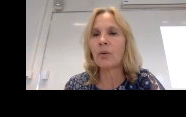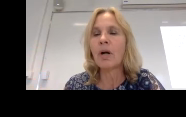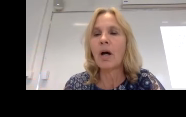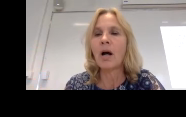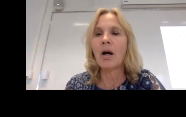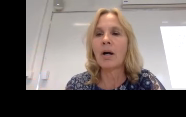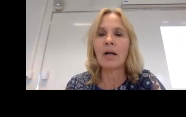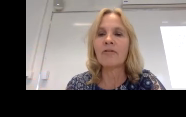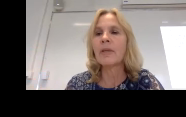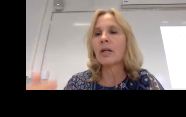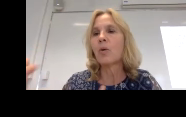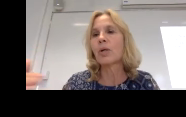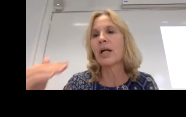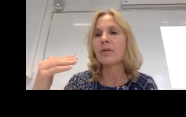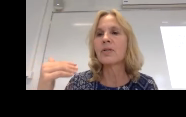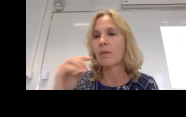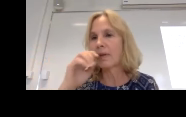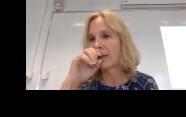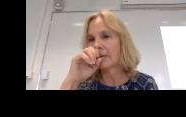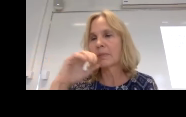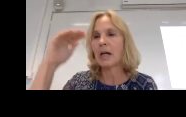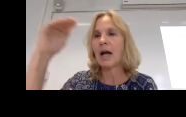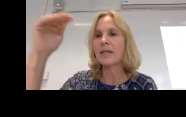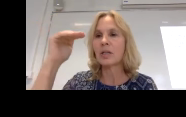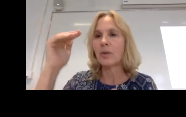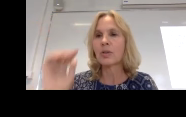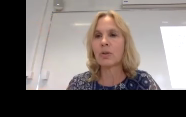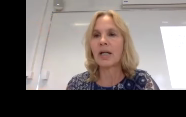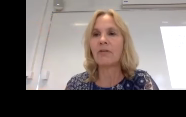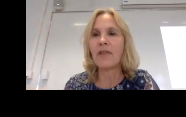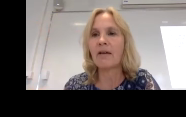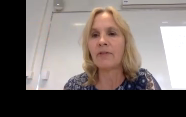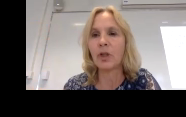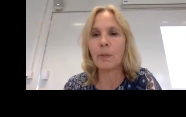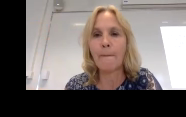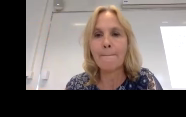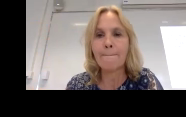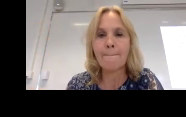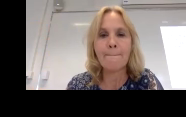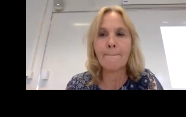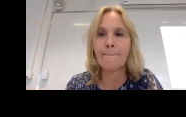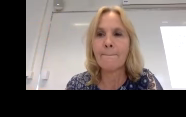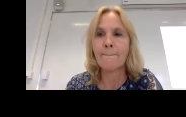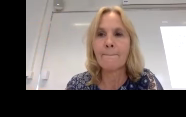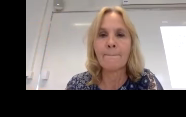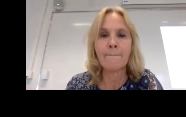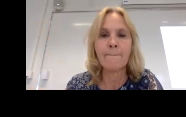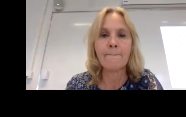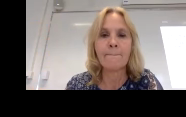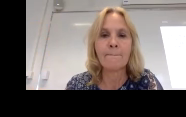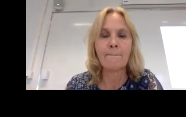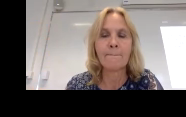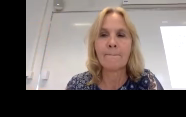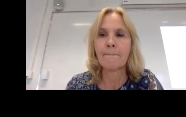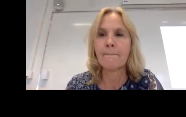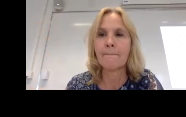showing you are from the quartiles, so the highest and lowest quartile for that variable.